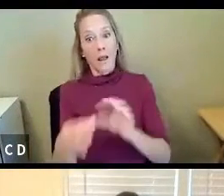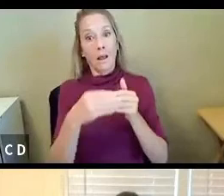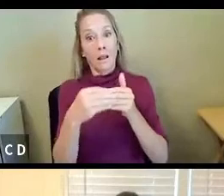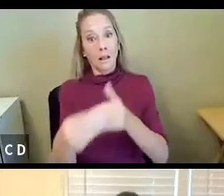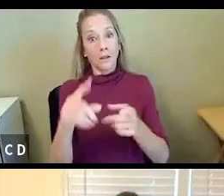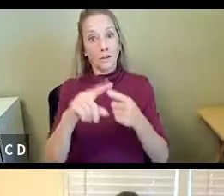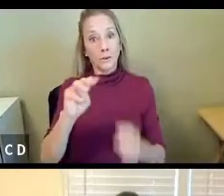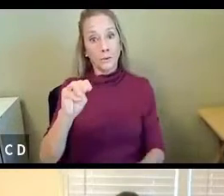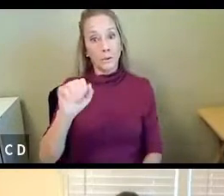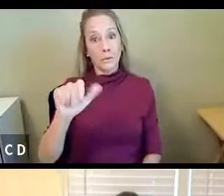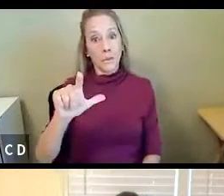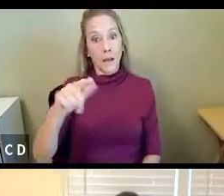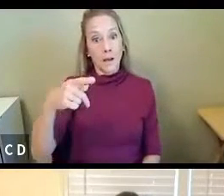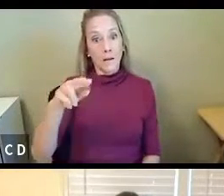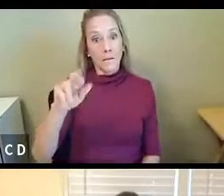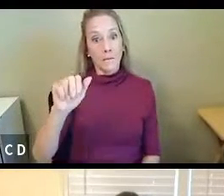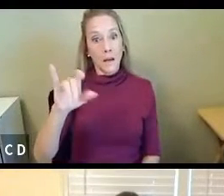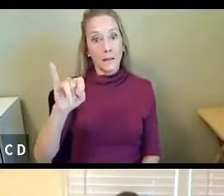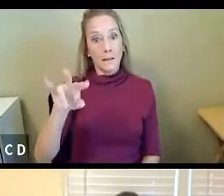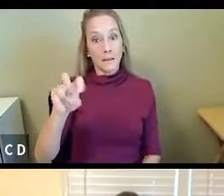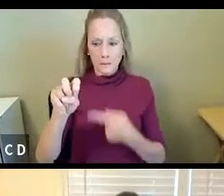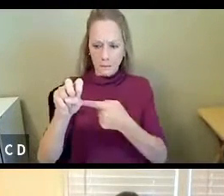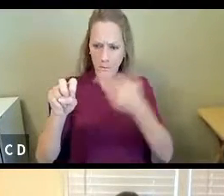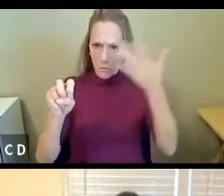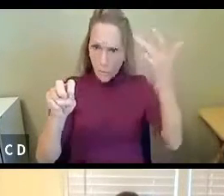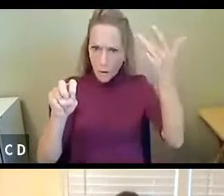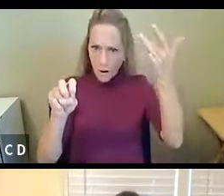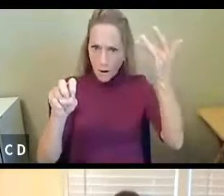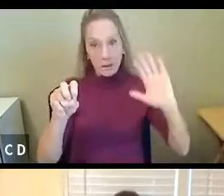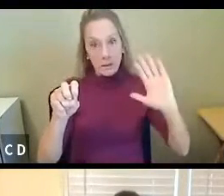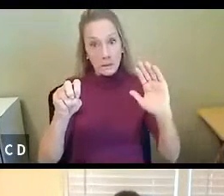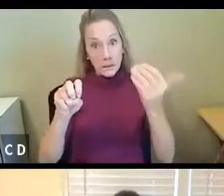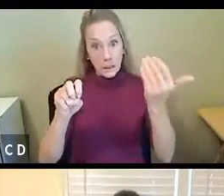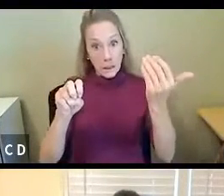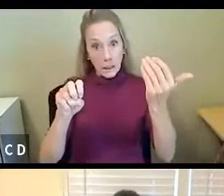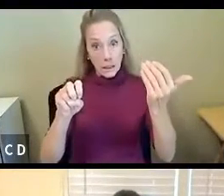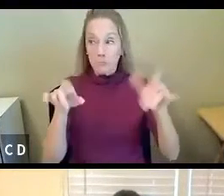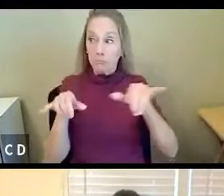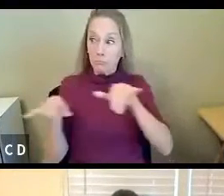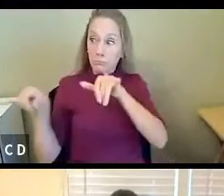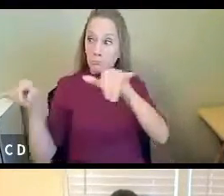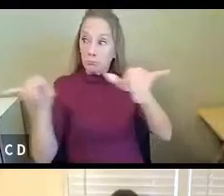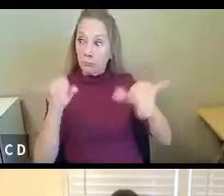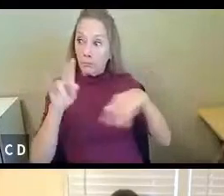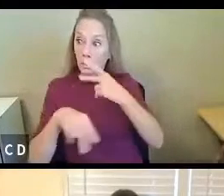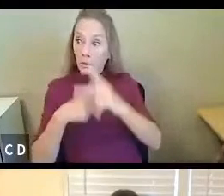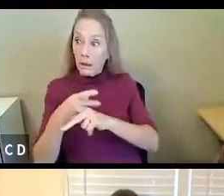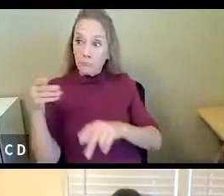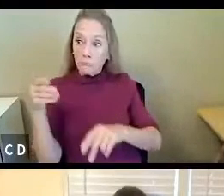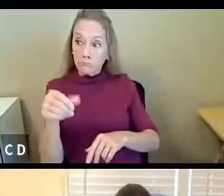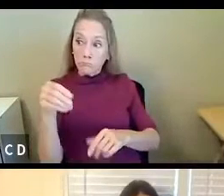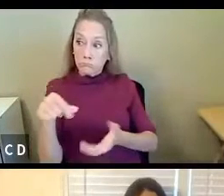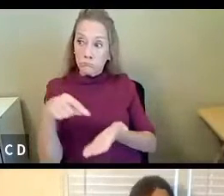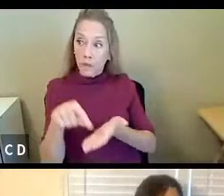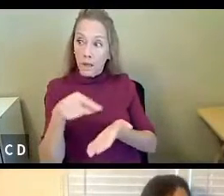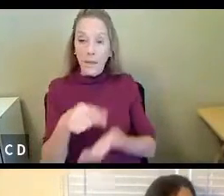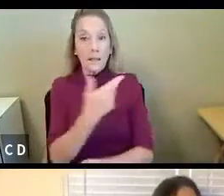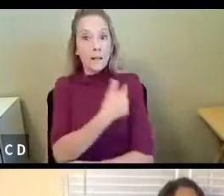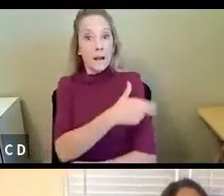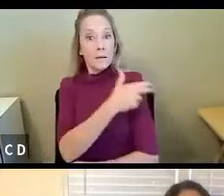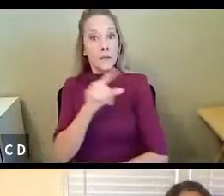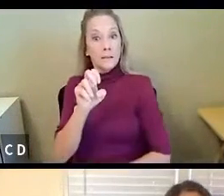motivate such dangerous behavior? I have discovered that in addition to traditional means of compensation, hospitals in Tennessee receive